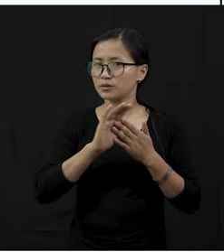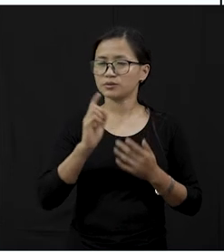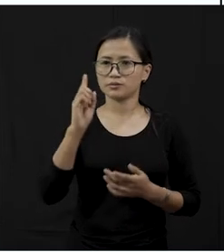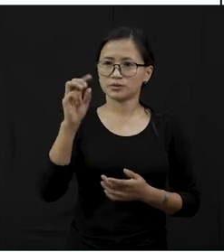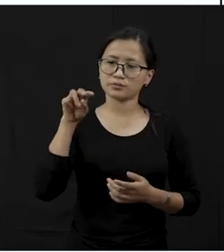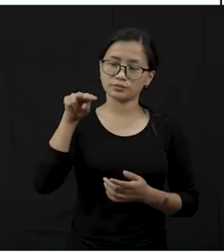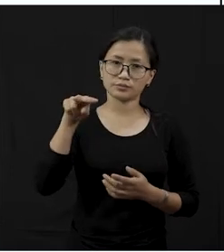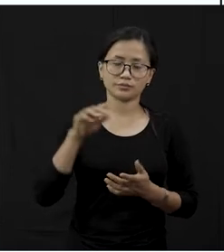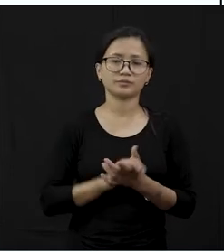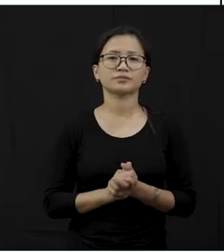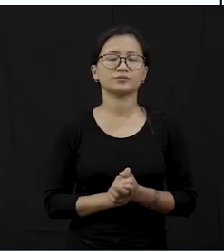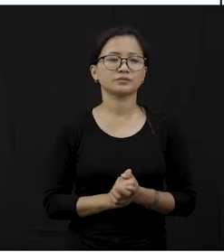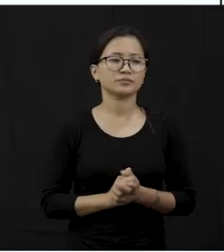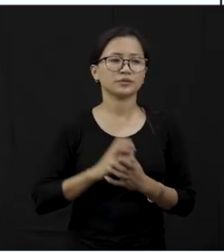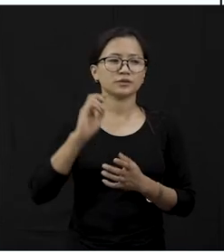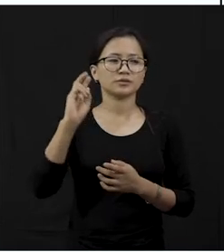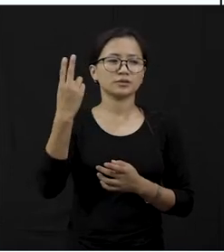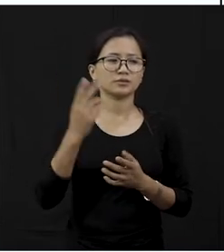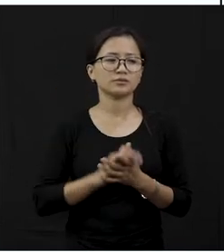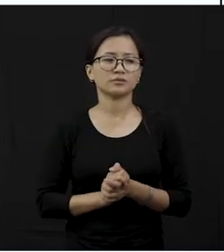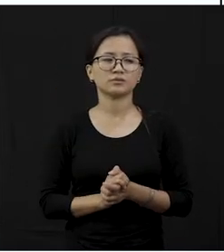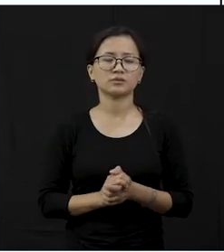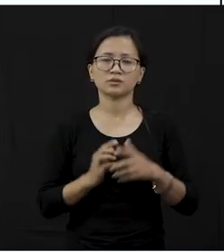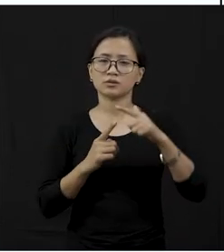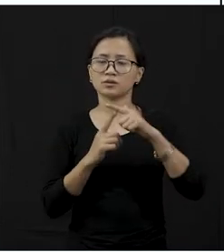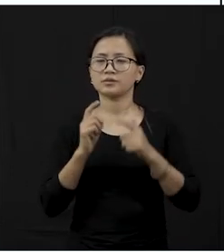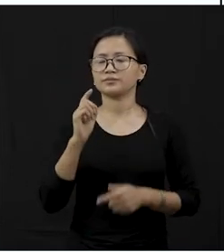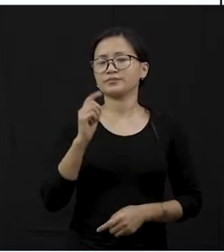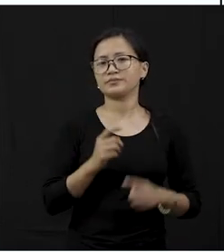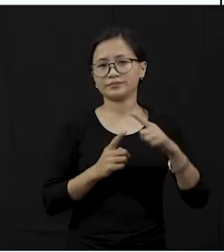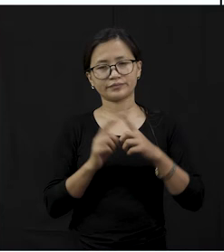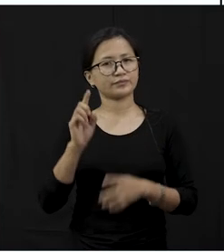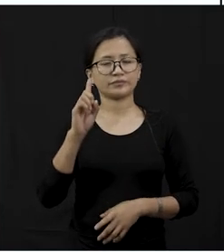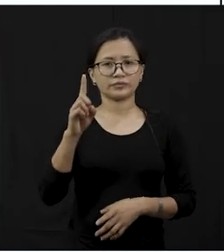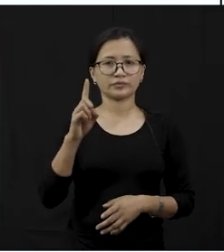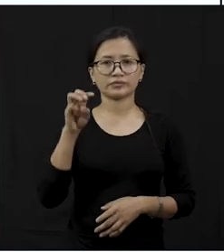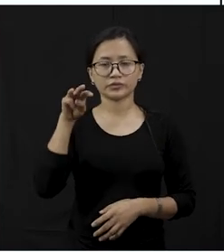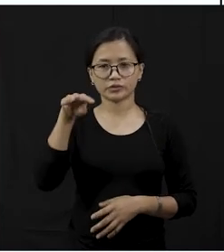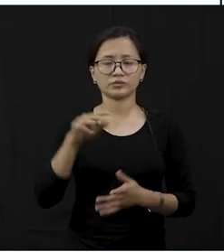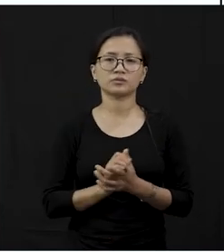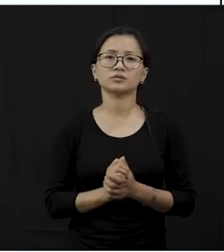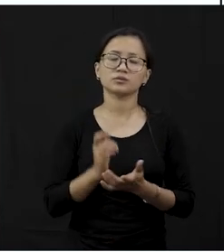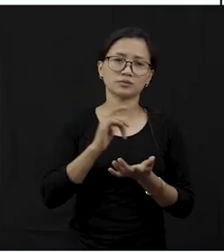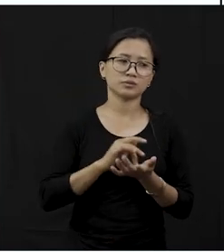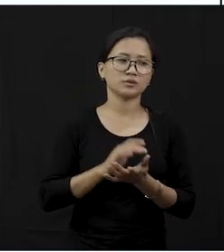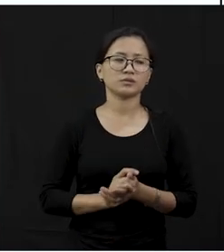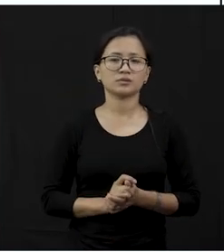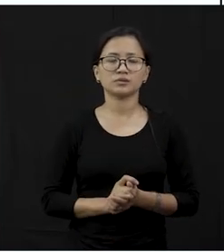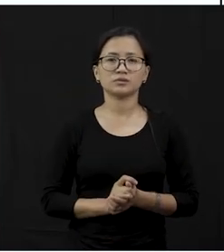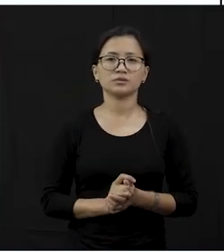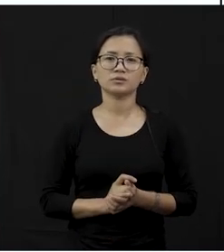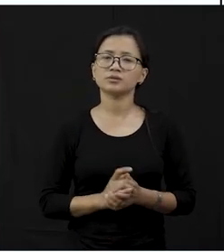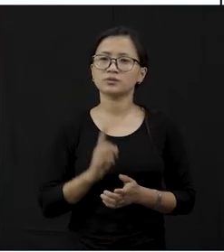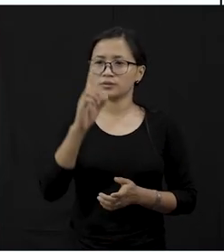H. And then the second period is thousands and ten thousands. Thousands denoted by DH and